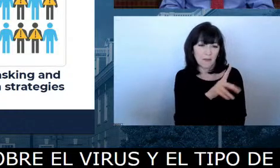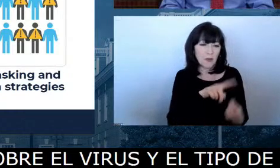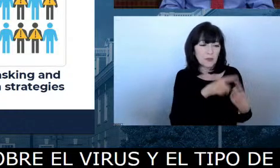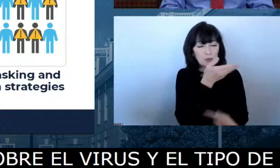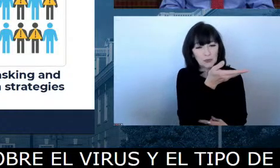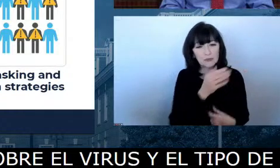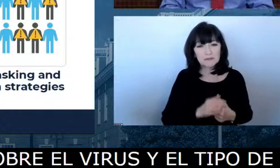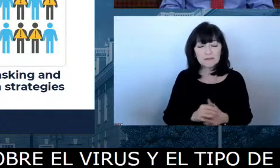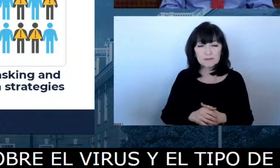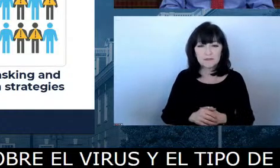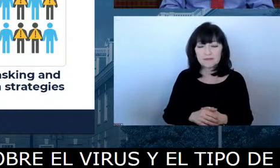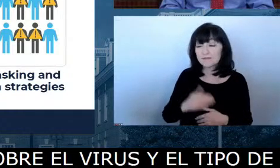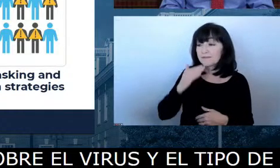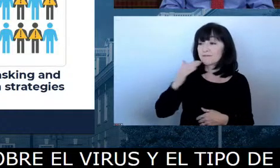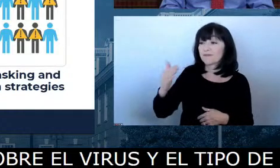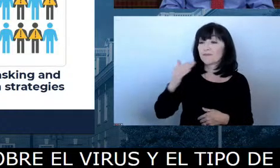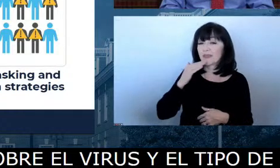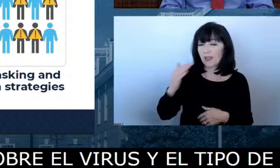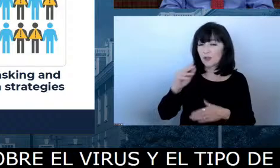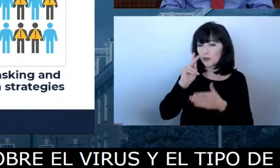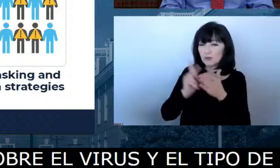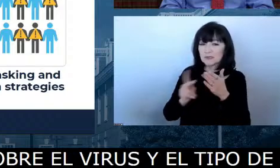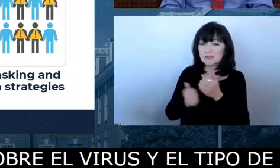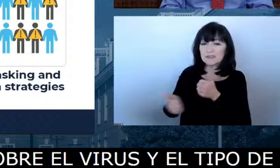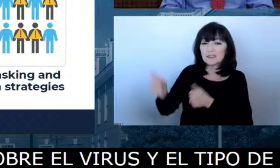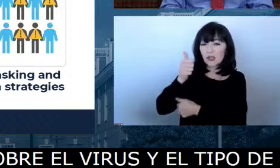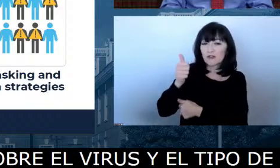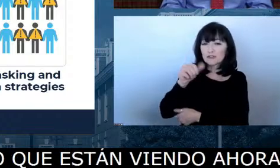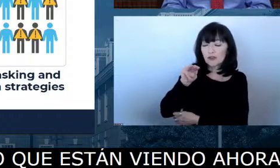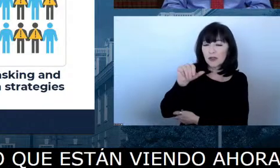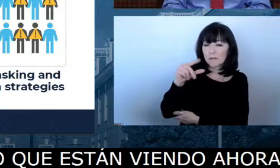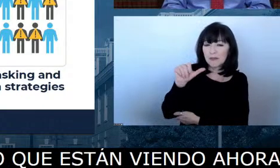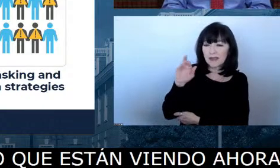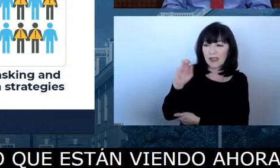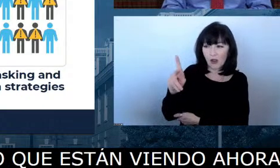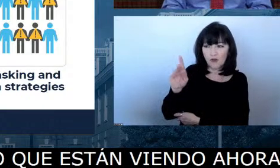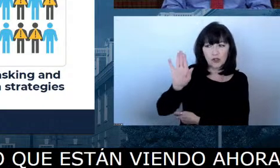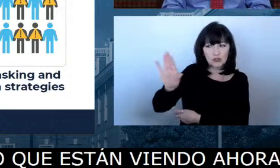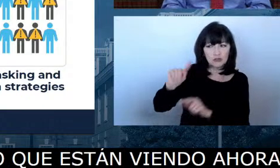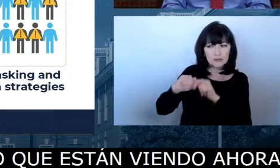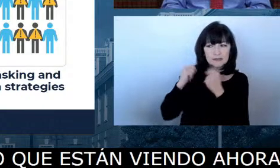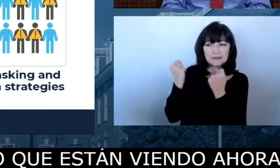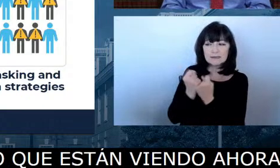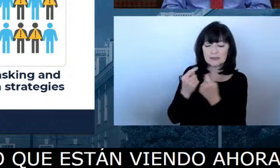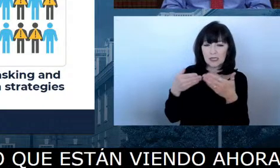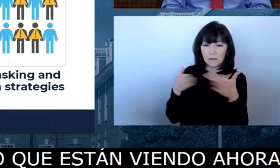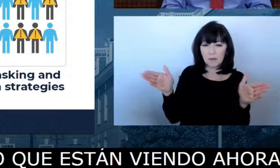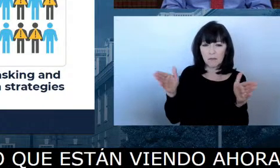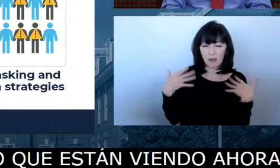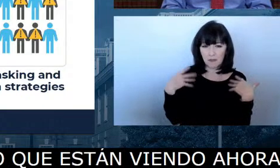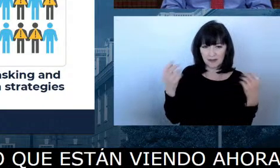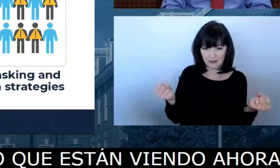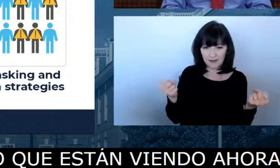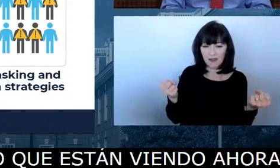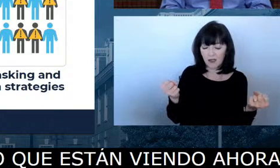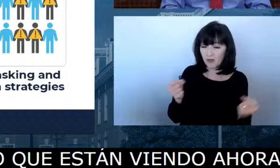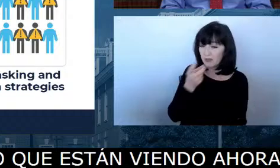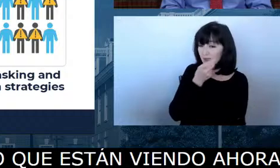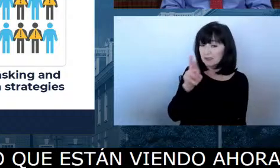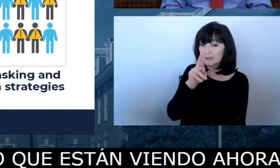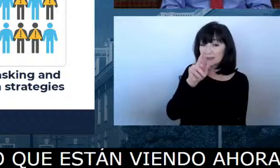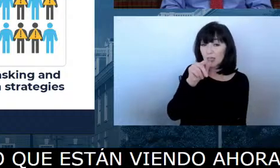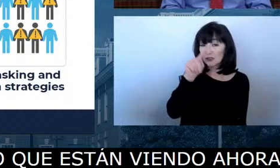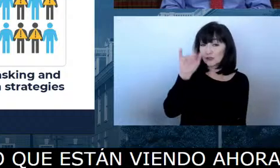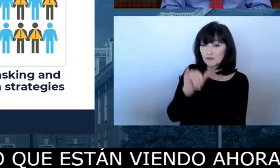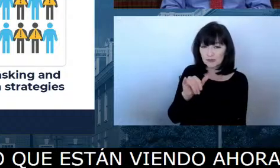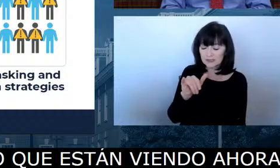Thanks, Secretary McGarrick. Again, thanks to your team, the team there at Public Health, Dr. Rattay. Just incredible work over the last